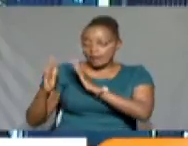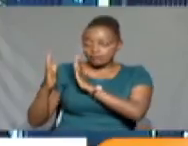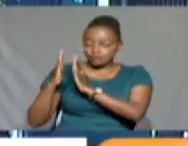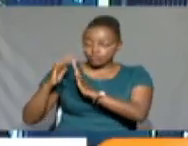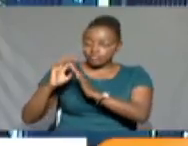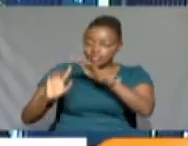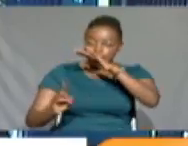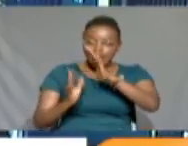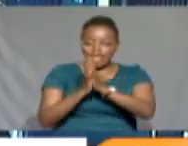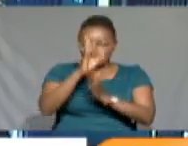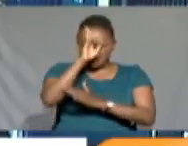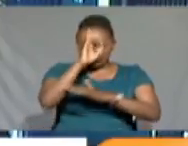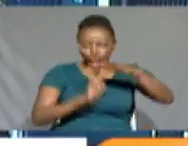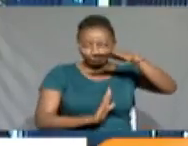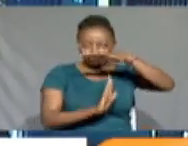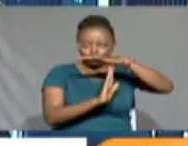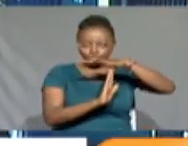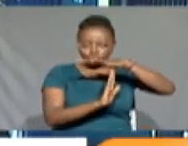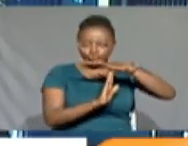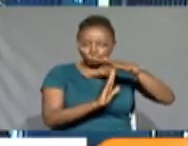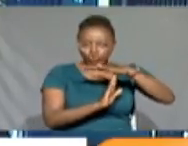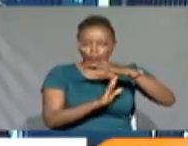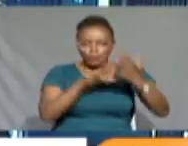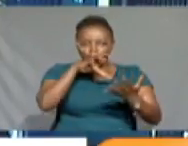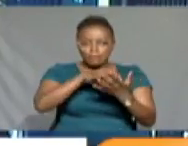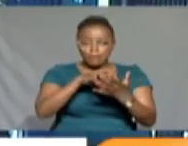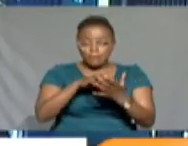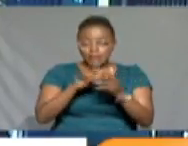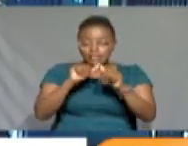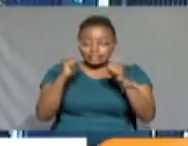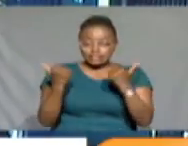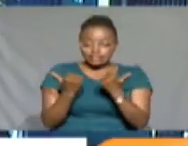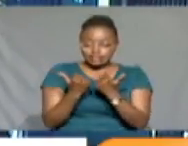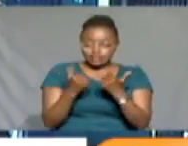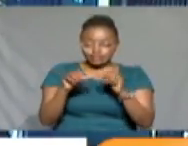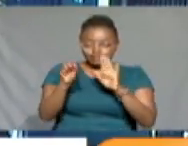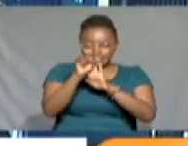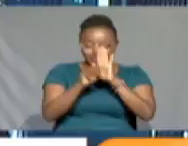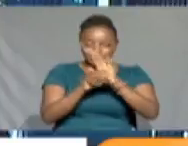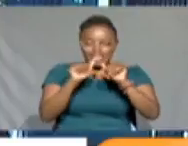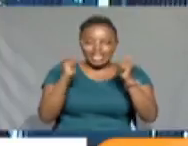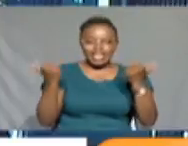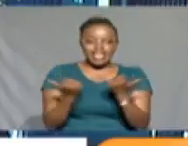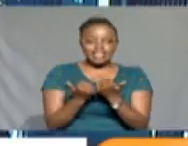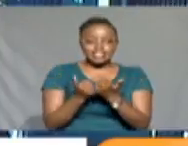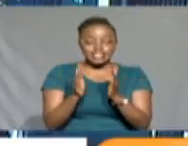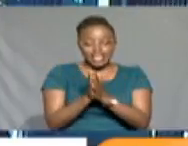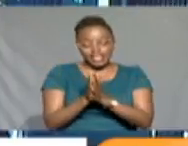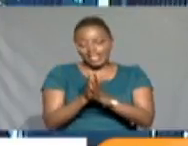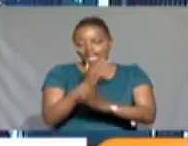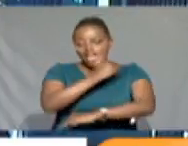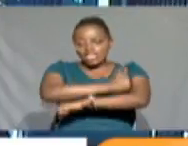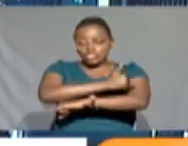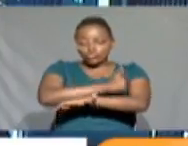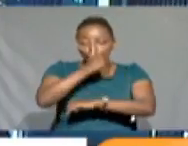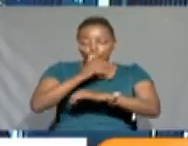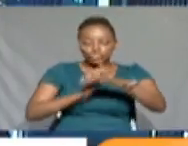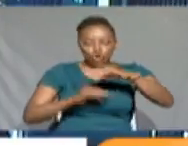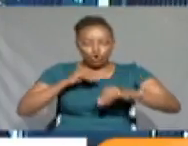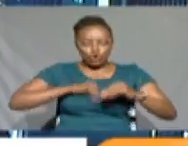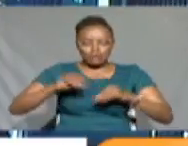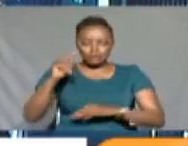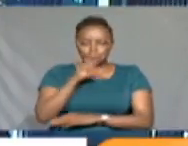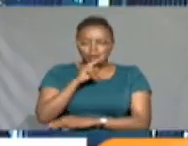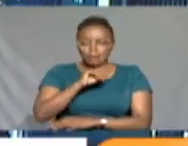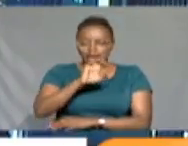Kenya Police retain the top positions of ministry and state agency perceived to be the most corrupt. And as Chemutai Goin reports,